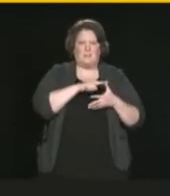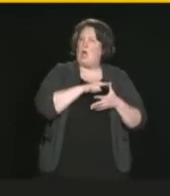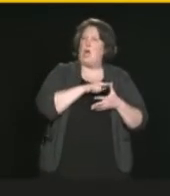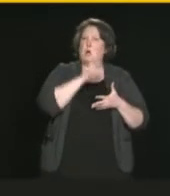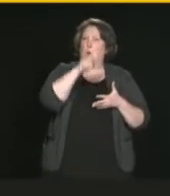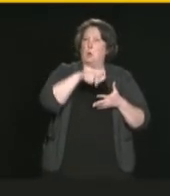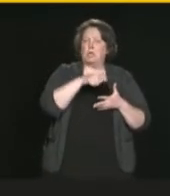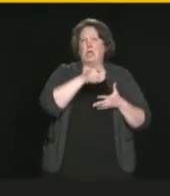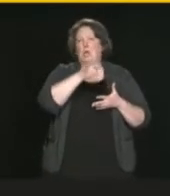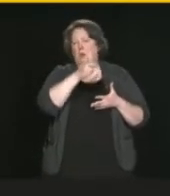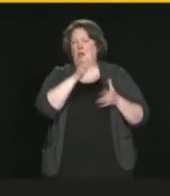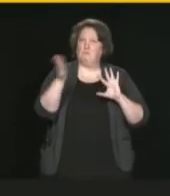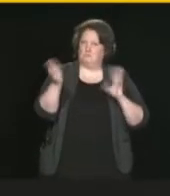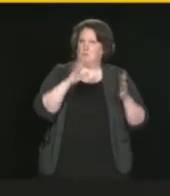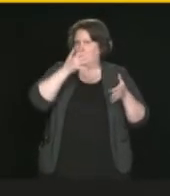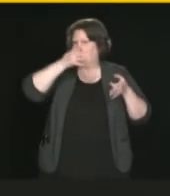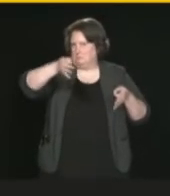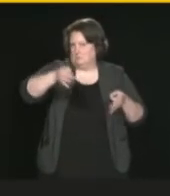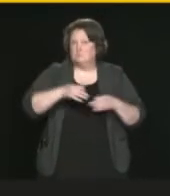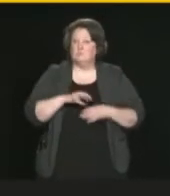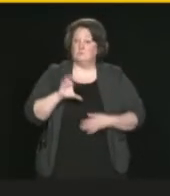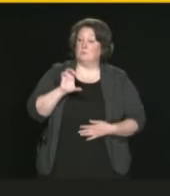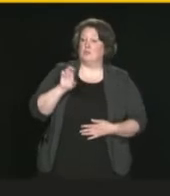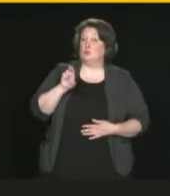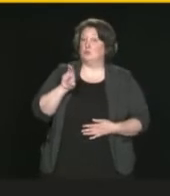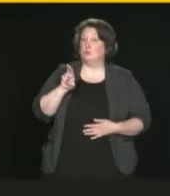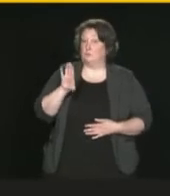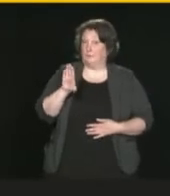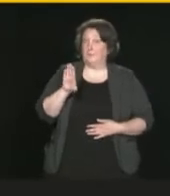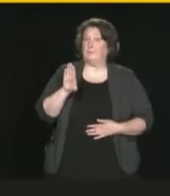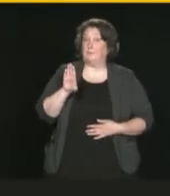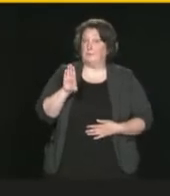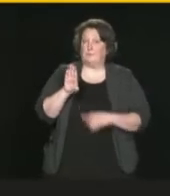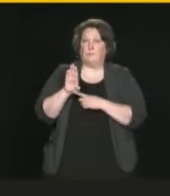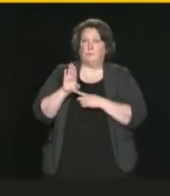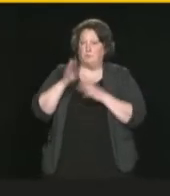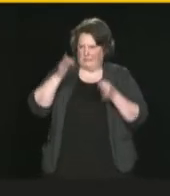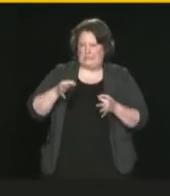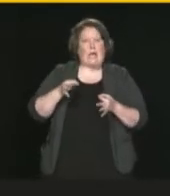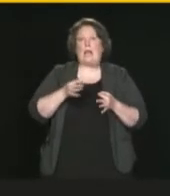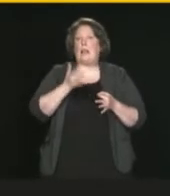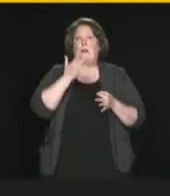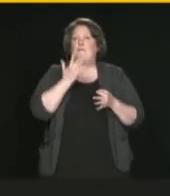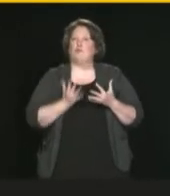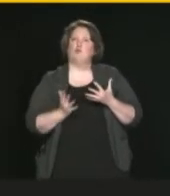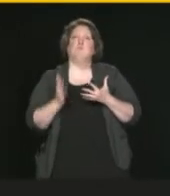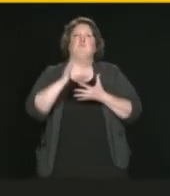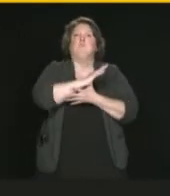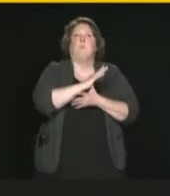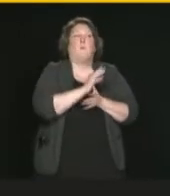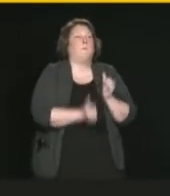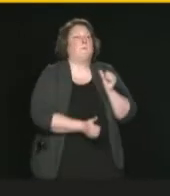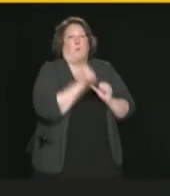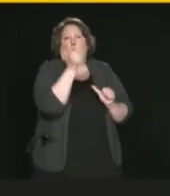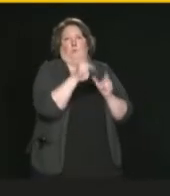Canada Emergency Response Benefit, we decided right at the beginning to send the money out to as many people as